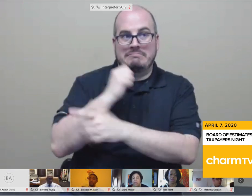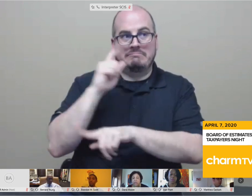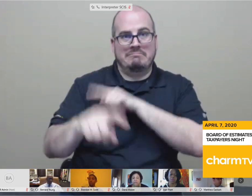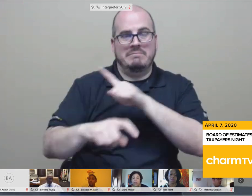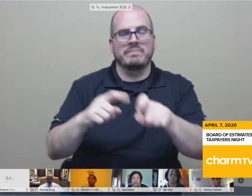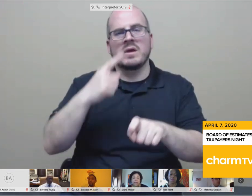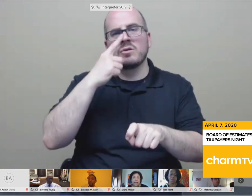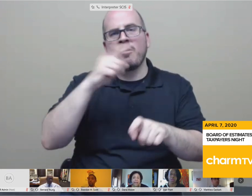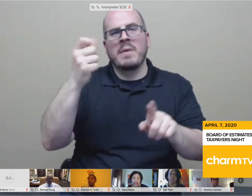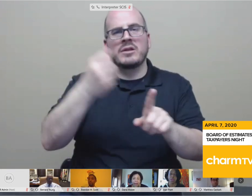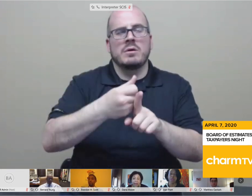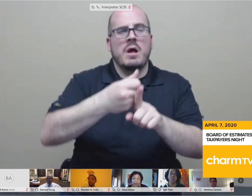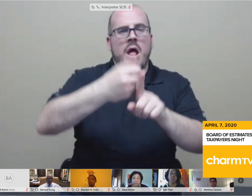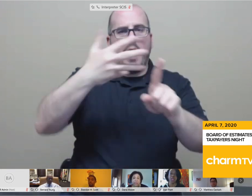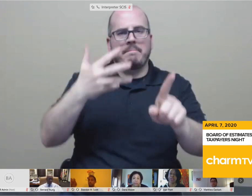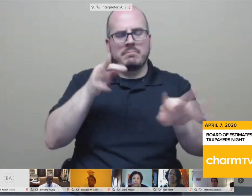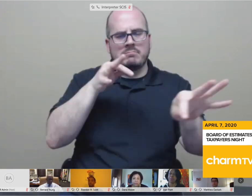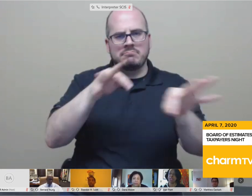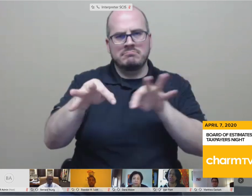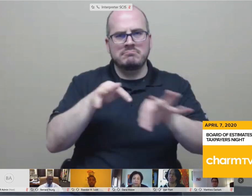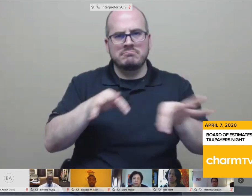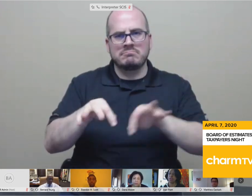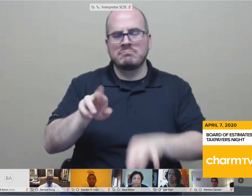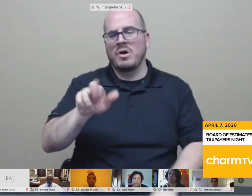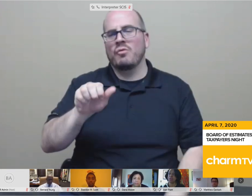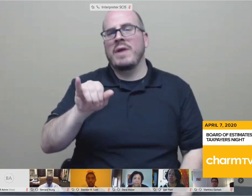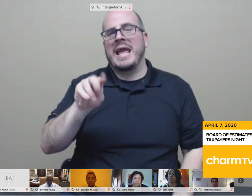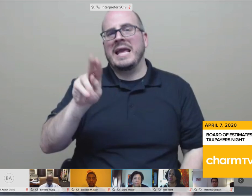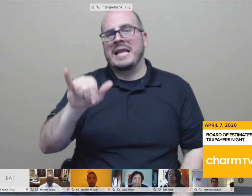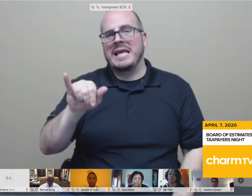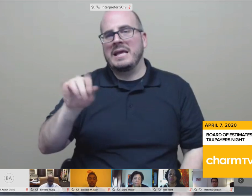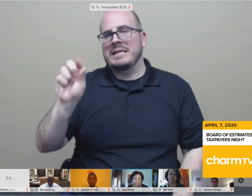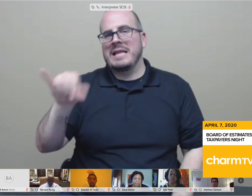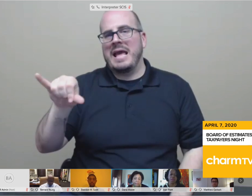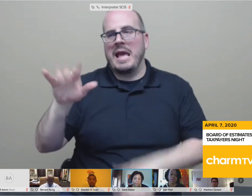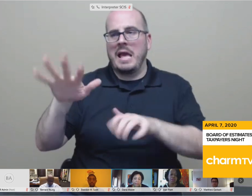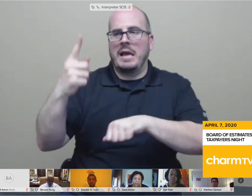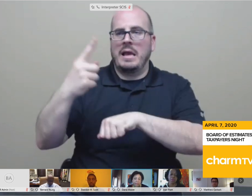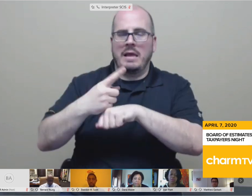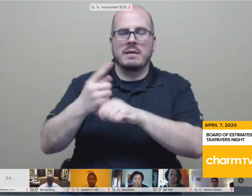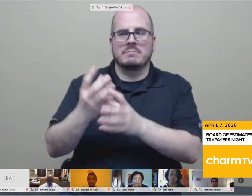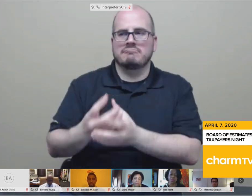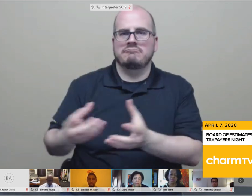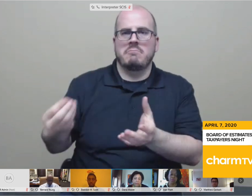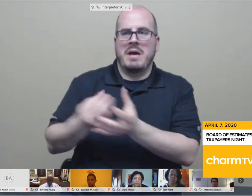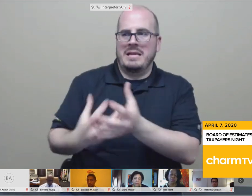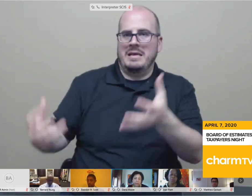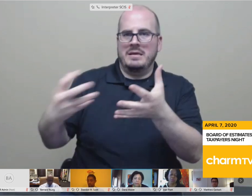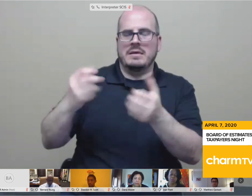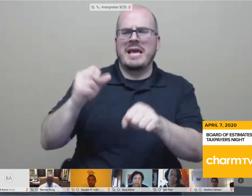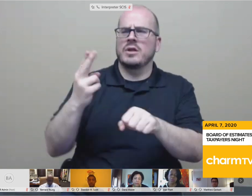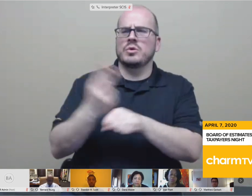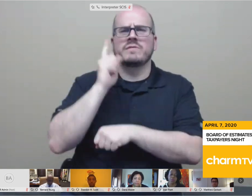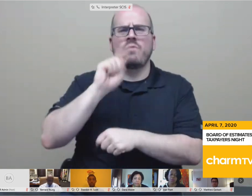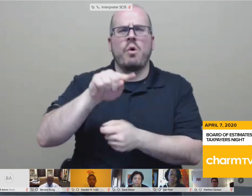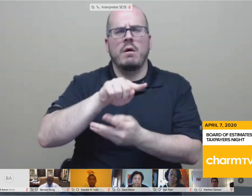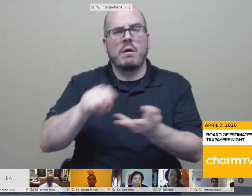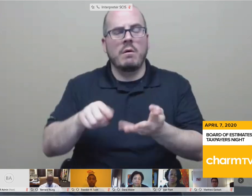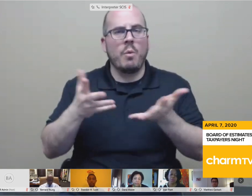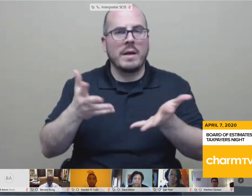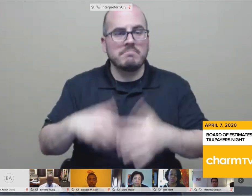that the Rainy Day Fund can be used for? Sure. So the policy as